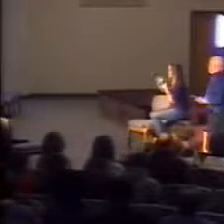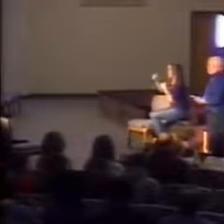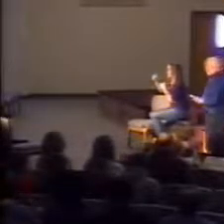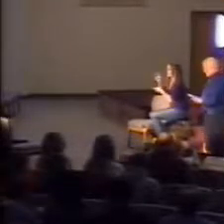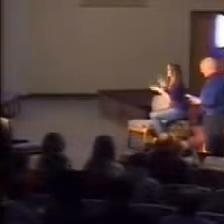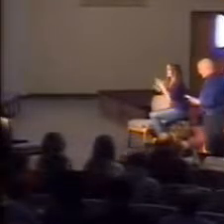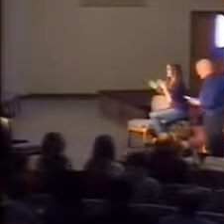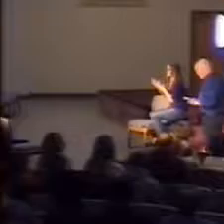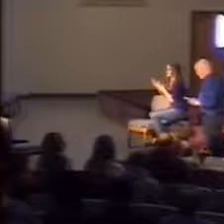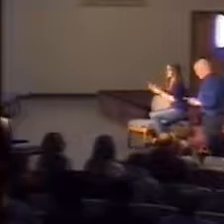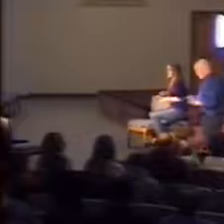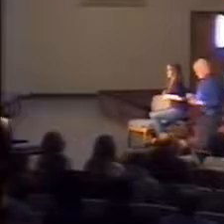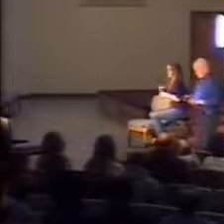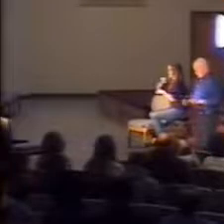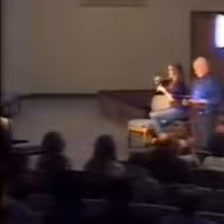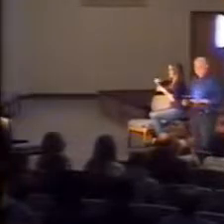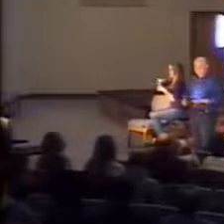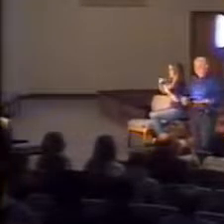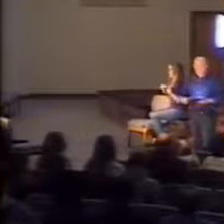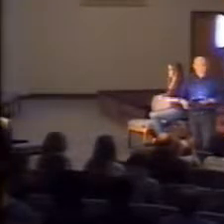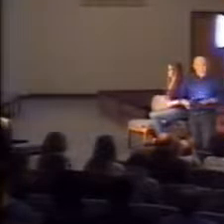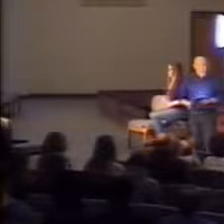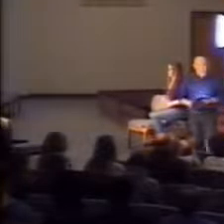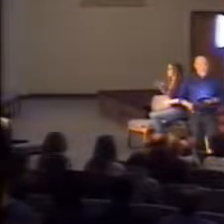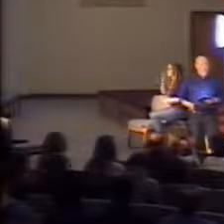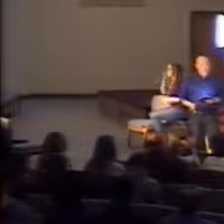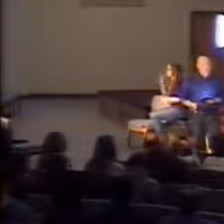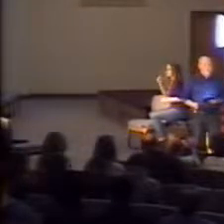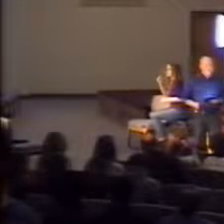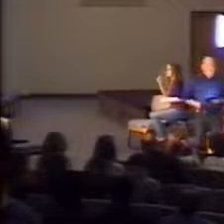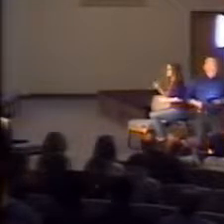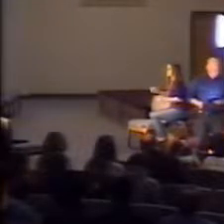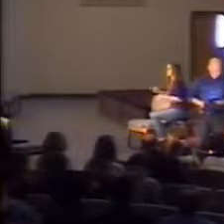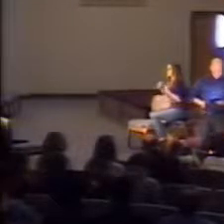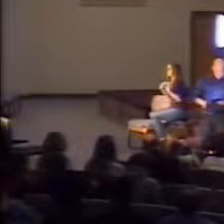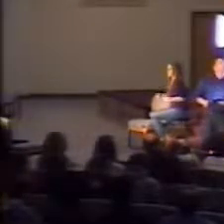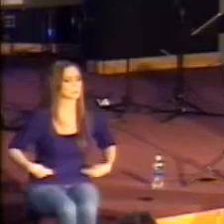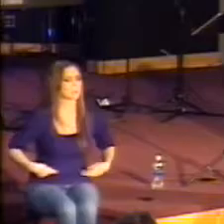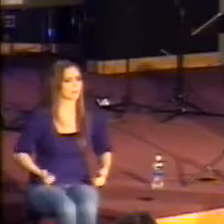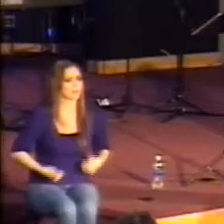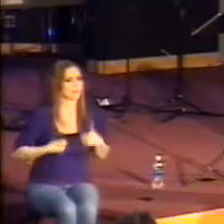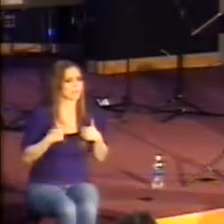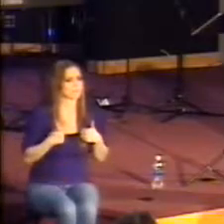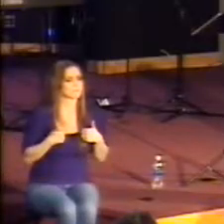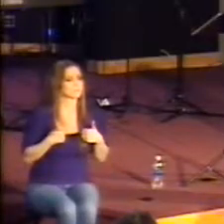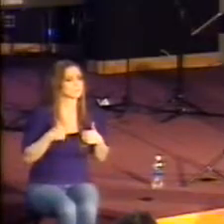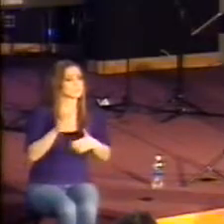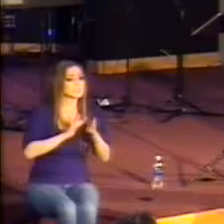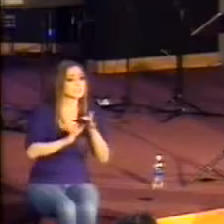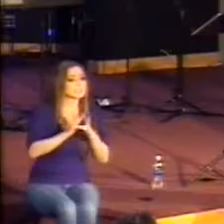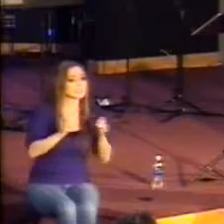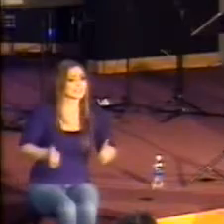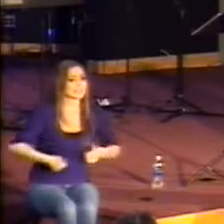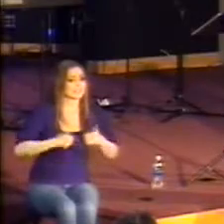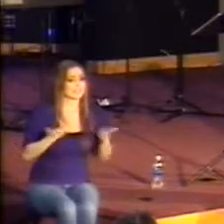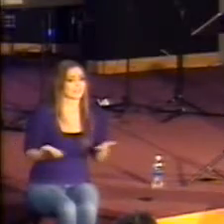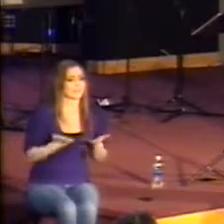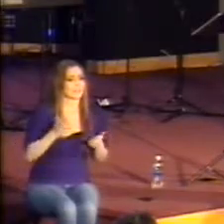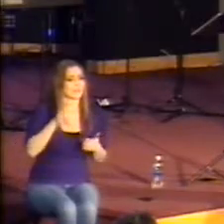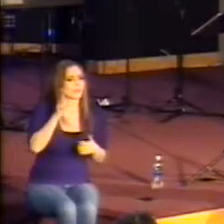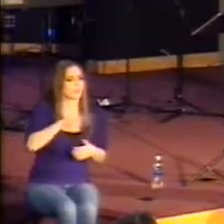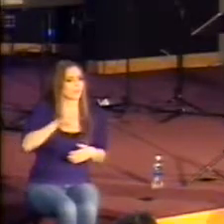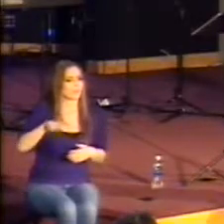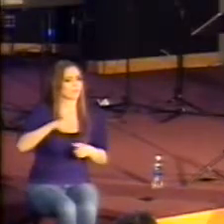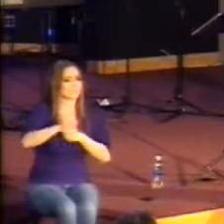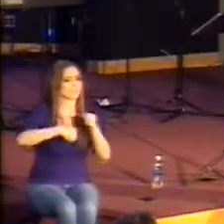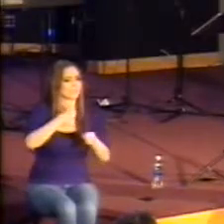among mankind, to experience this existence as human. Jesus lived on this earth for 33